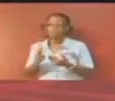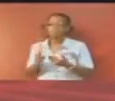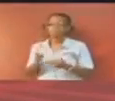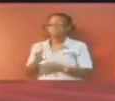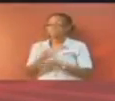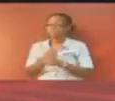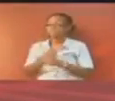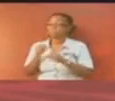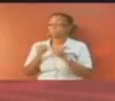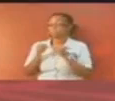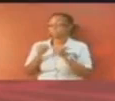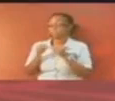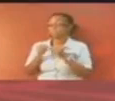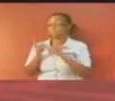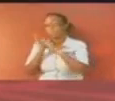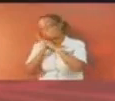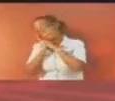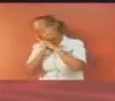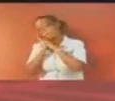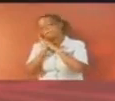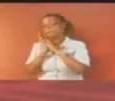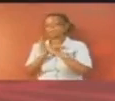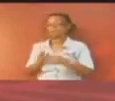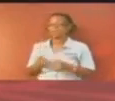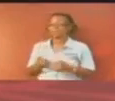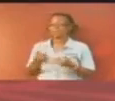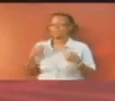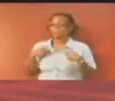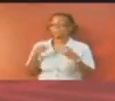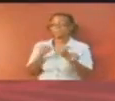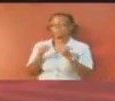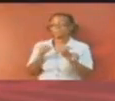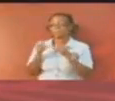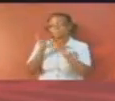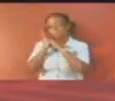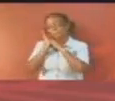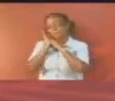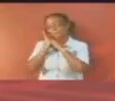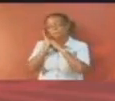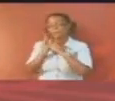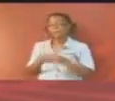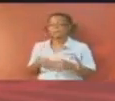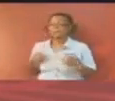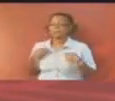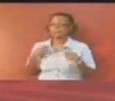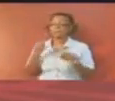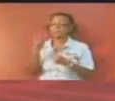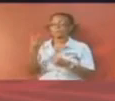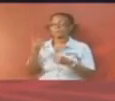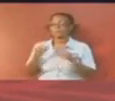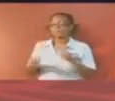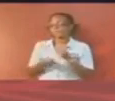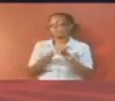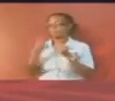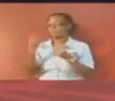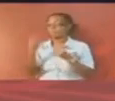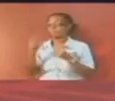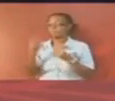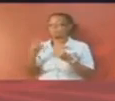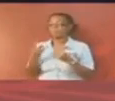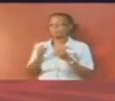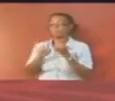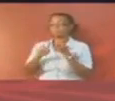So we have designated a fourth level now of care, which is called a step down or a halfway house